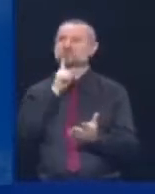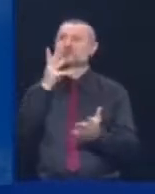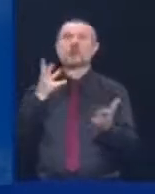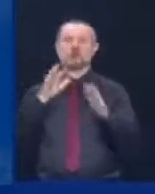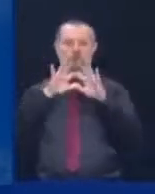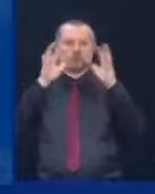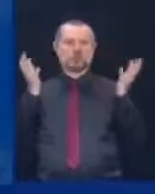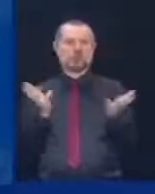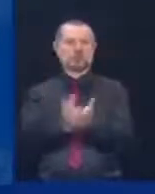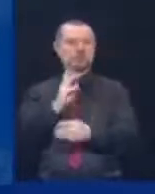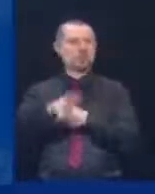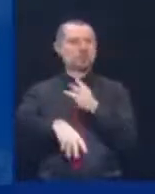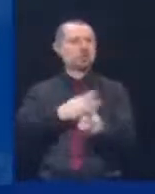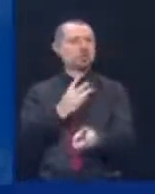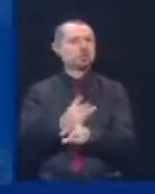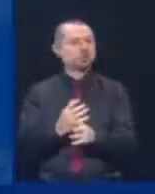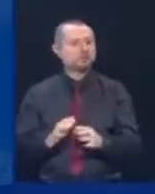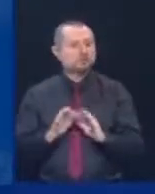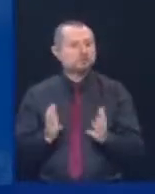because these are